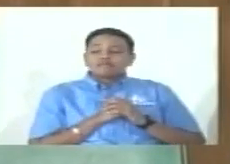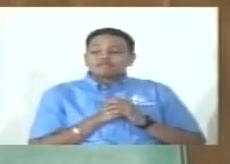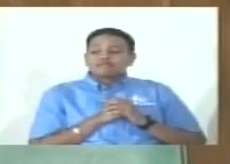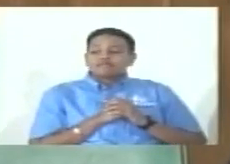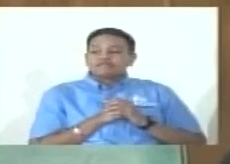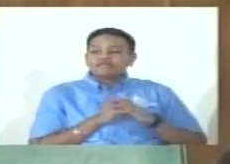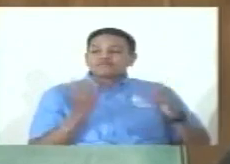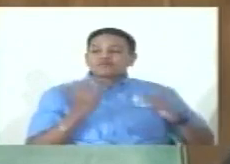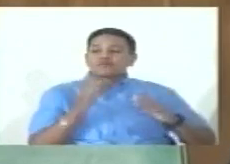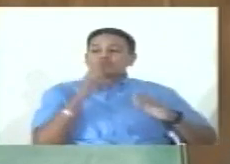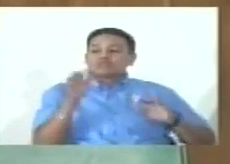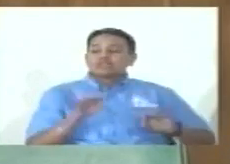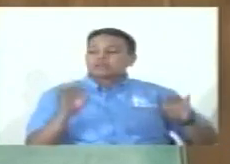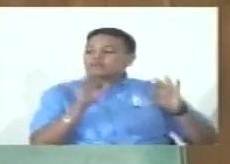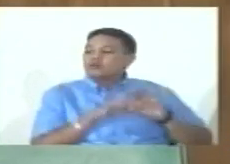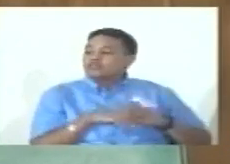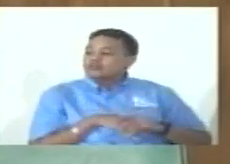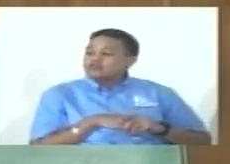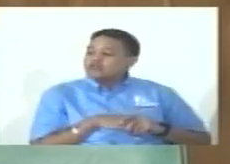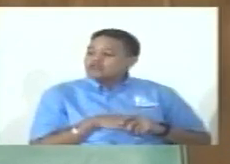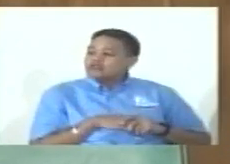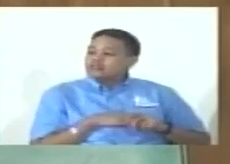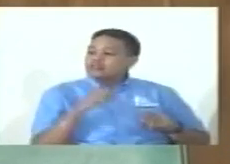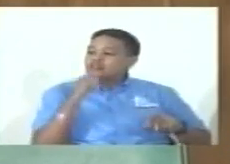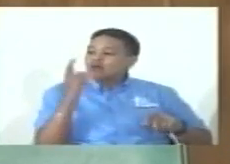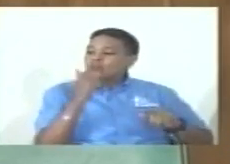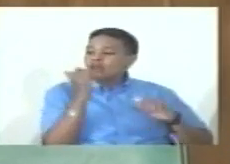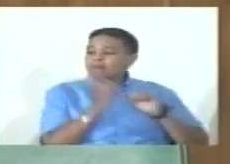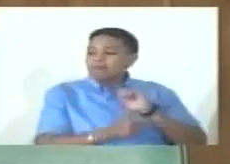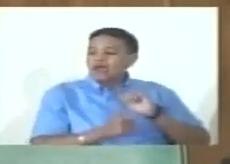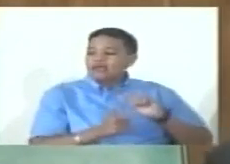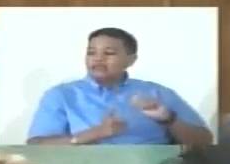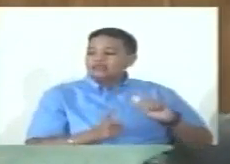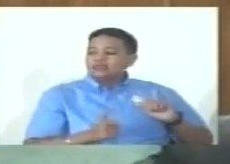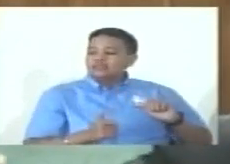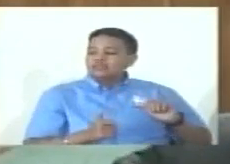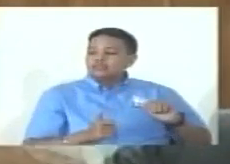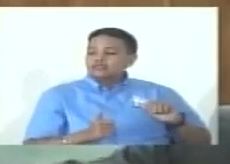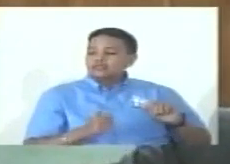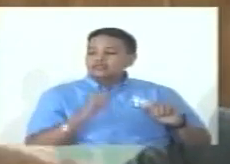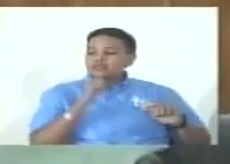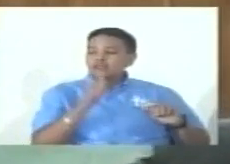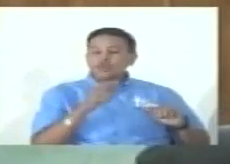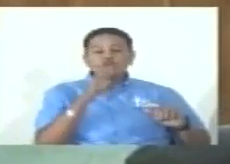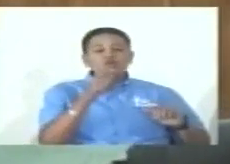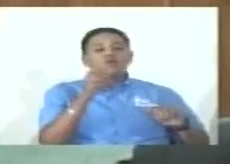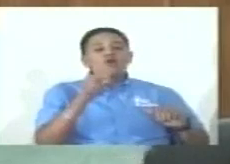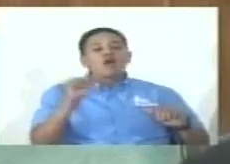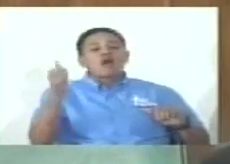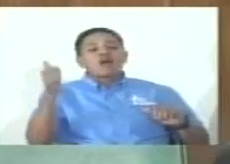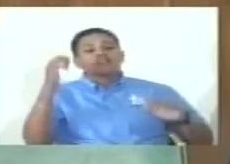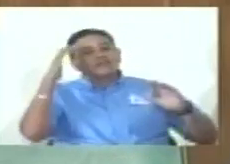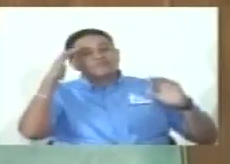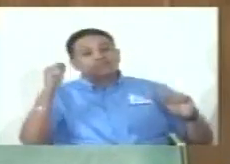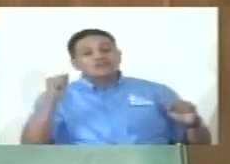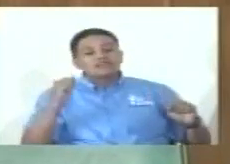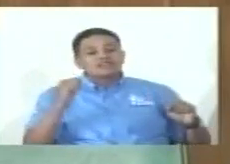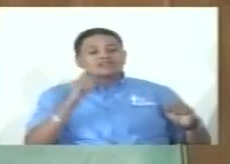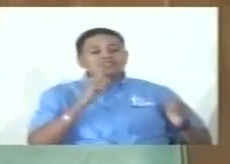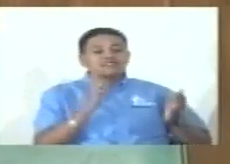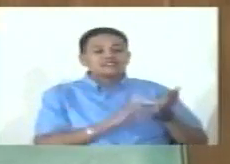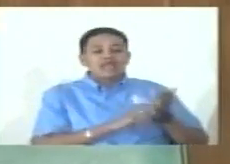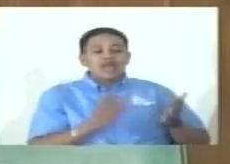is what is important. Not just the passage, not you or the other president signing